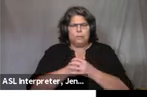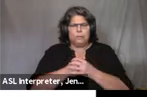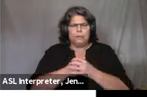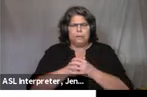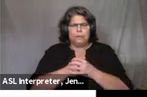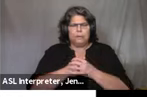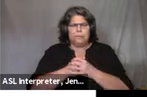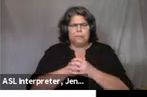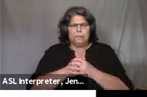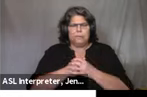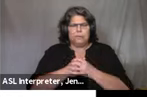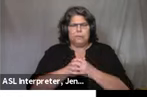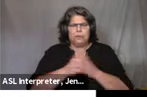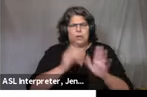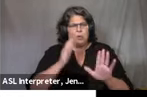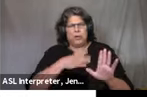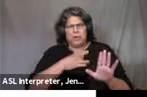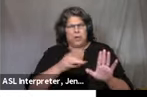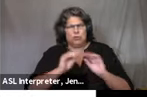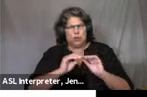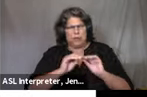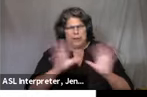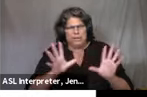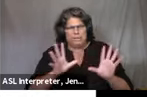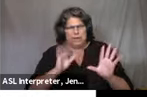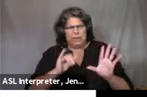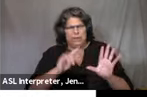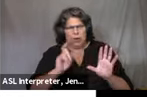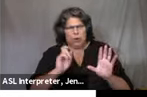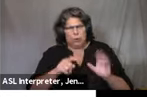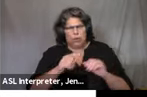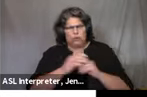I'd like to request a little bit of clarification on the question.